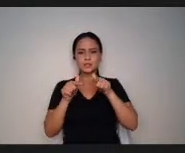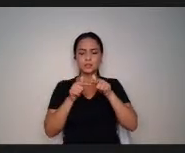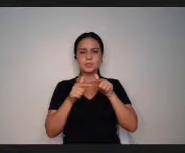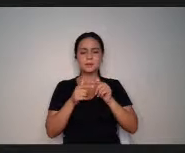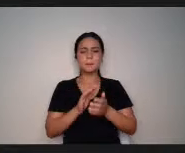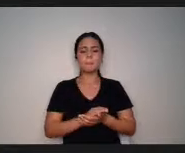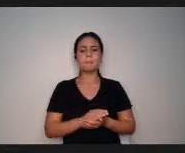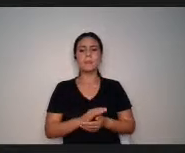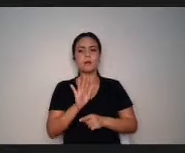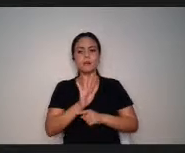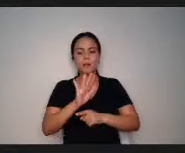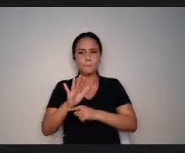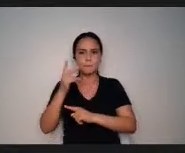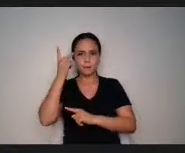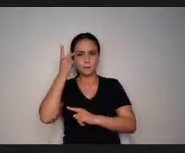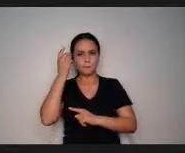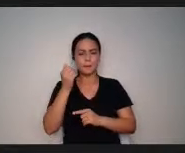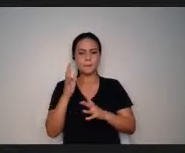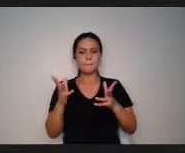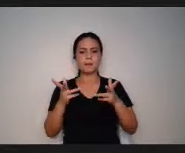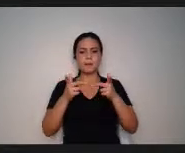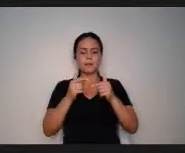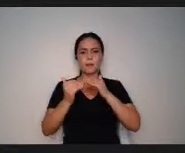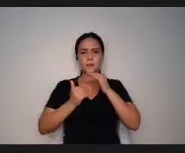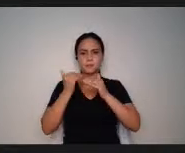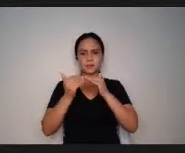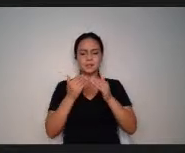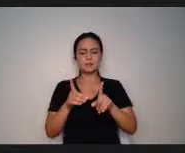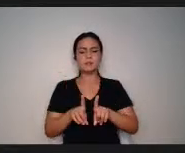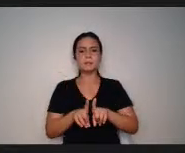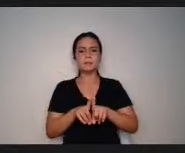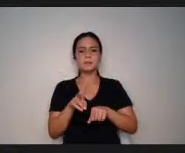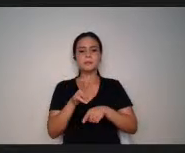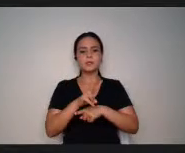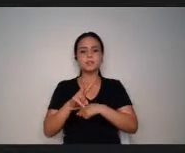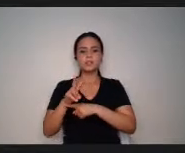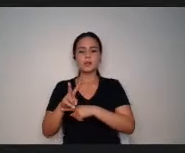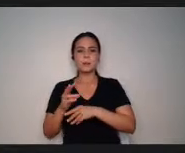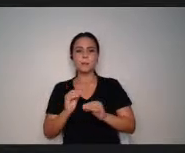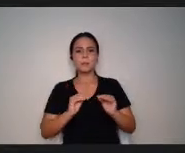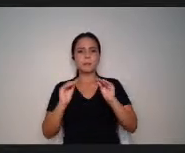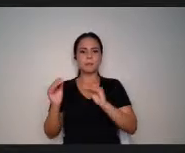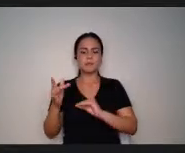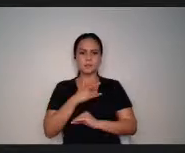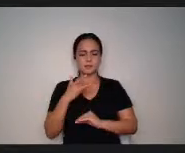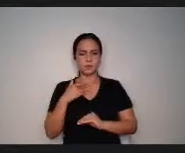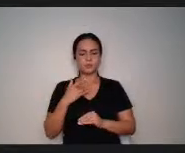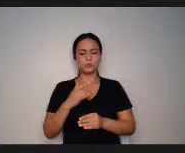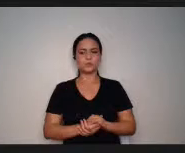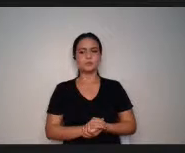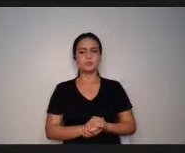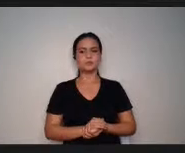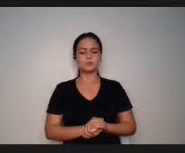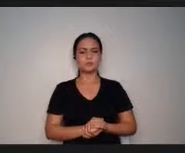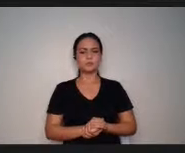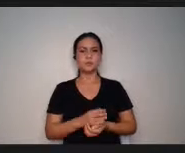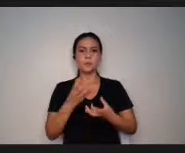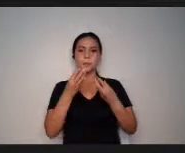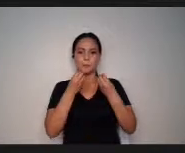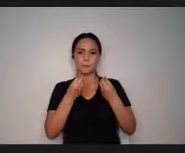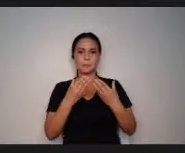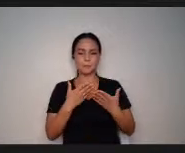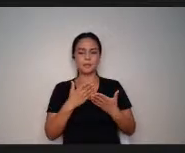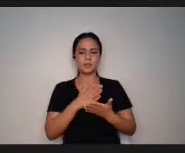health, safety, and well-being of all workers. They identify 5 key factors as an